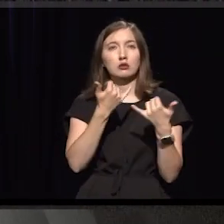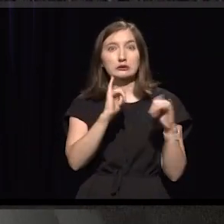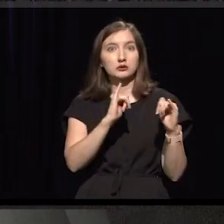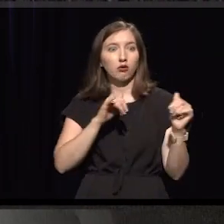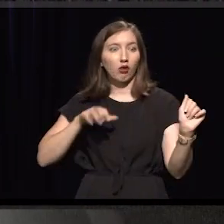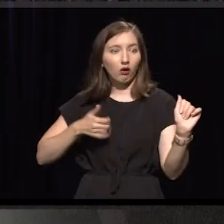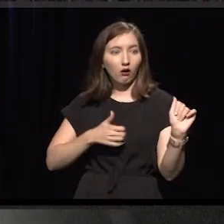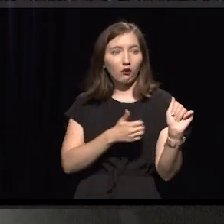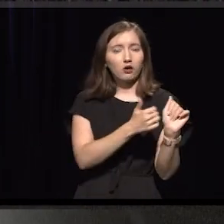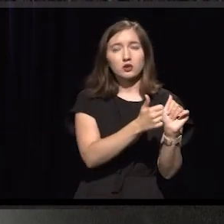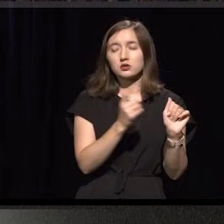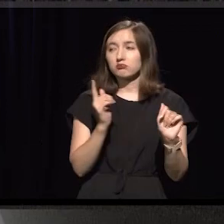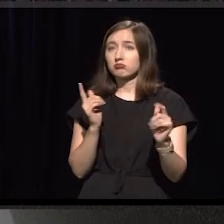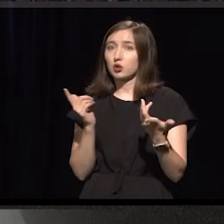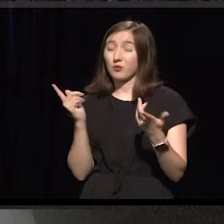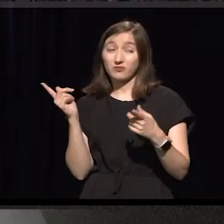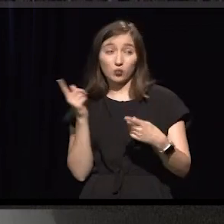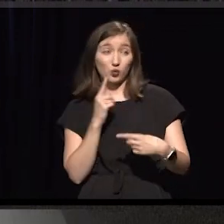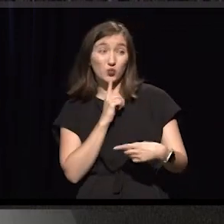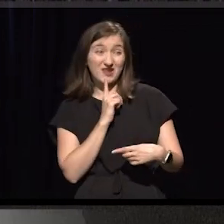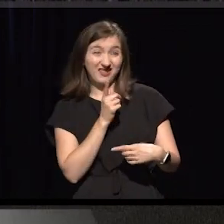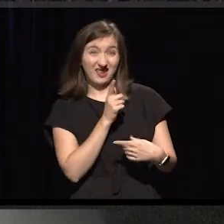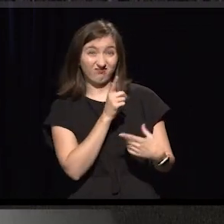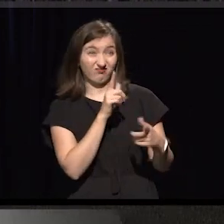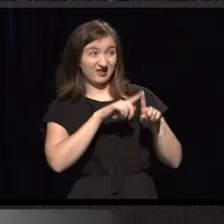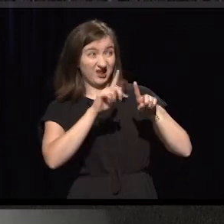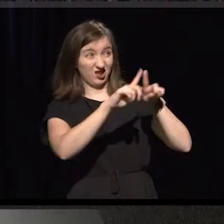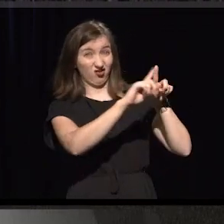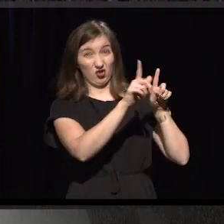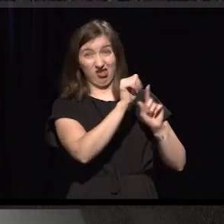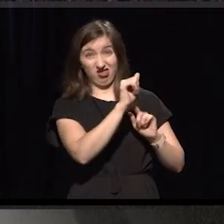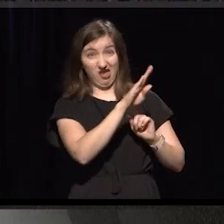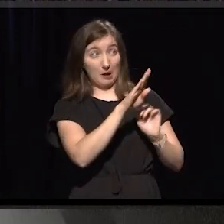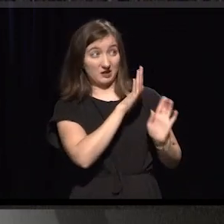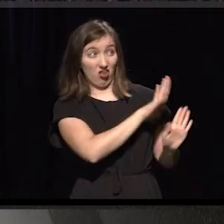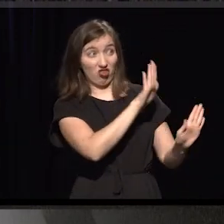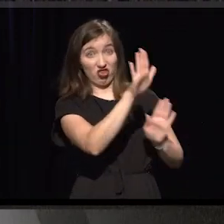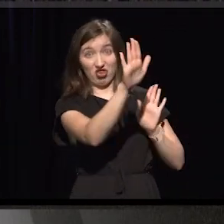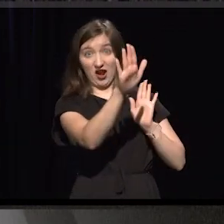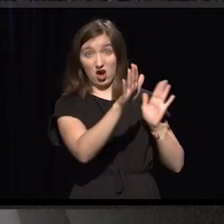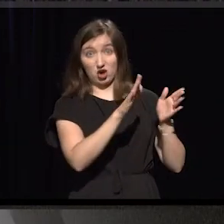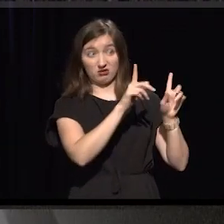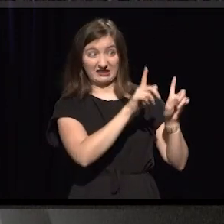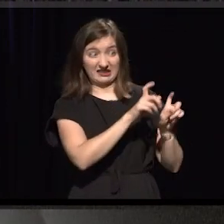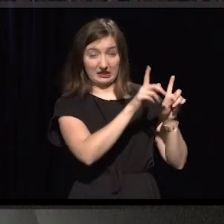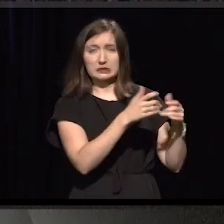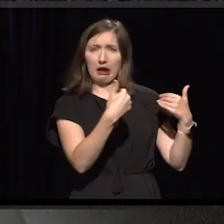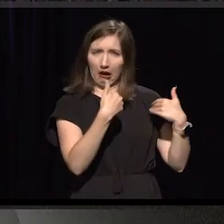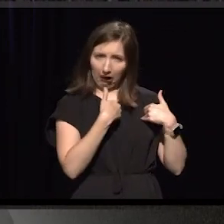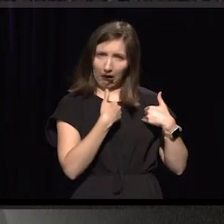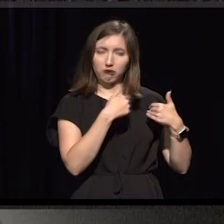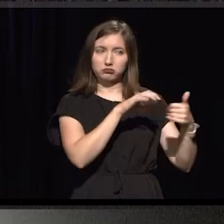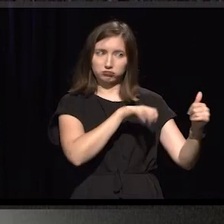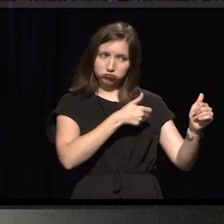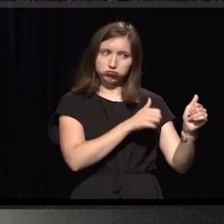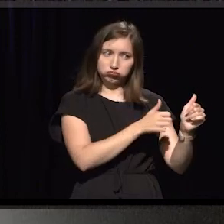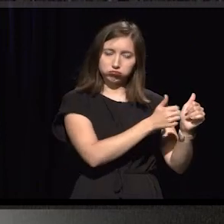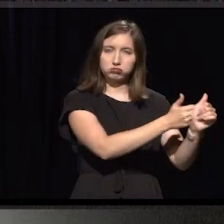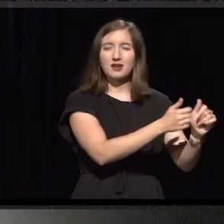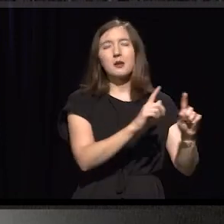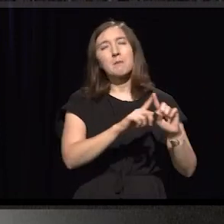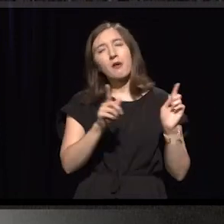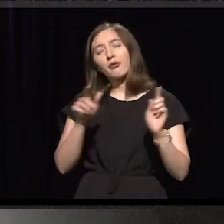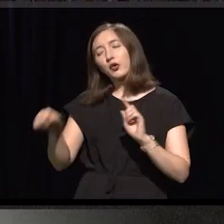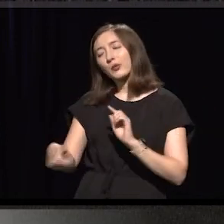depending on when those labs start to report to Metro Health. But there was an additional conversion that was pausing the